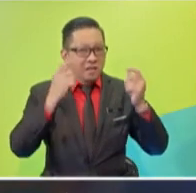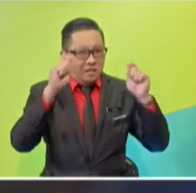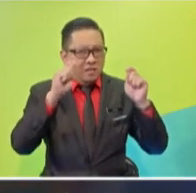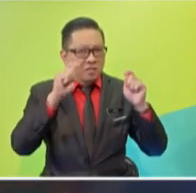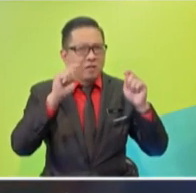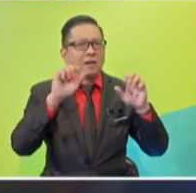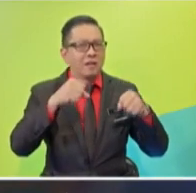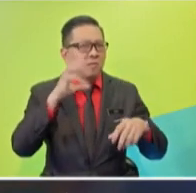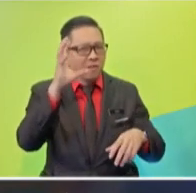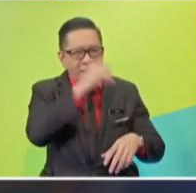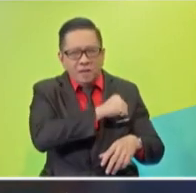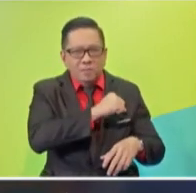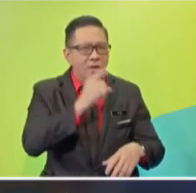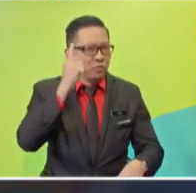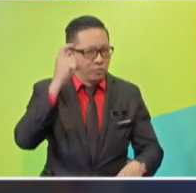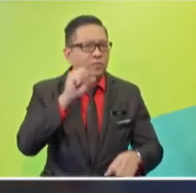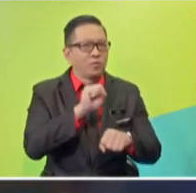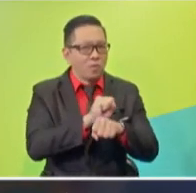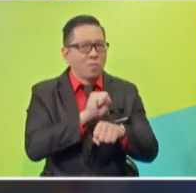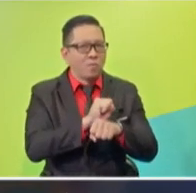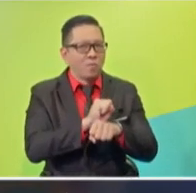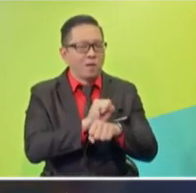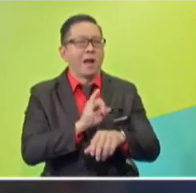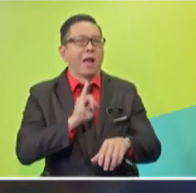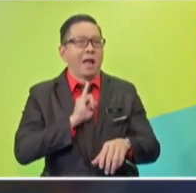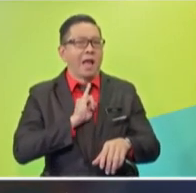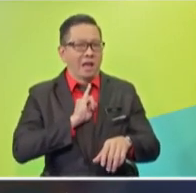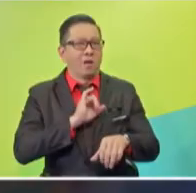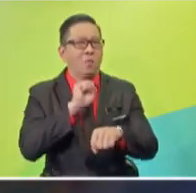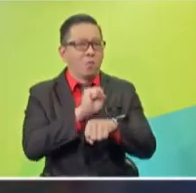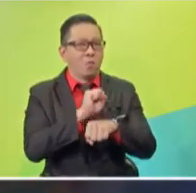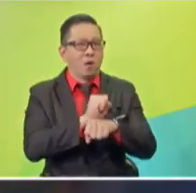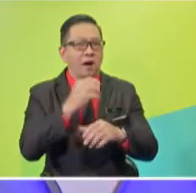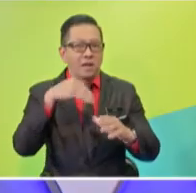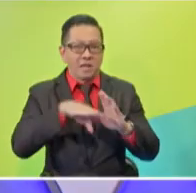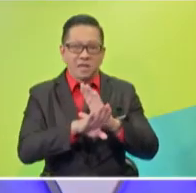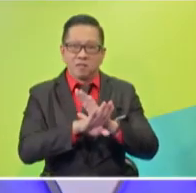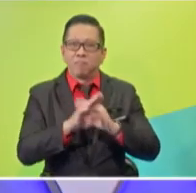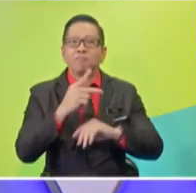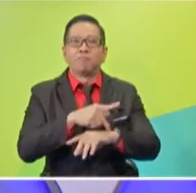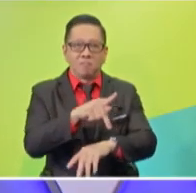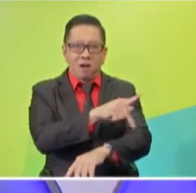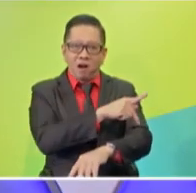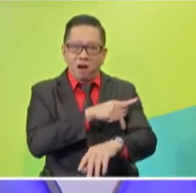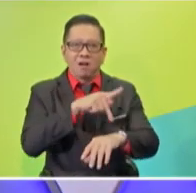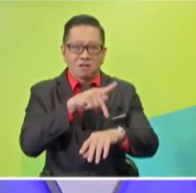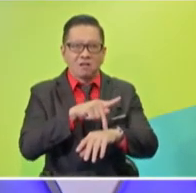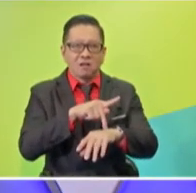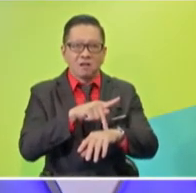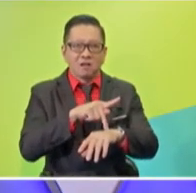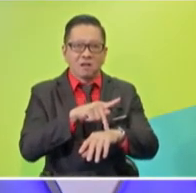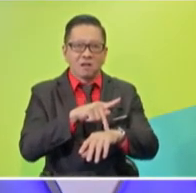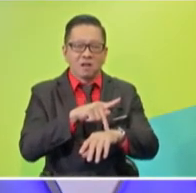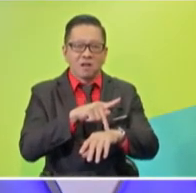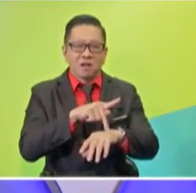my dream job? Okay. I work in a big open park. I use the stilts